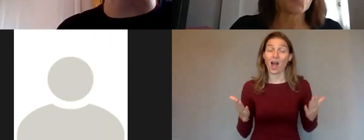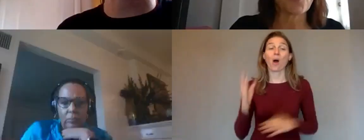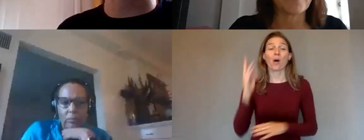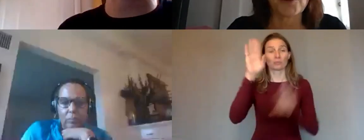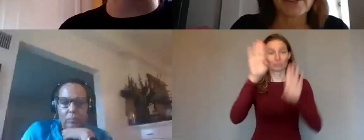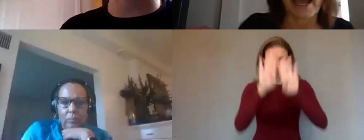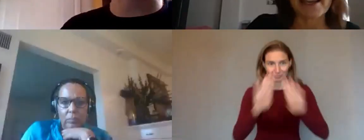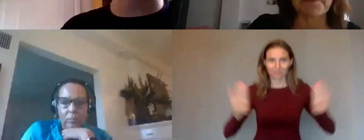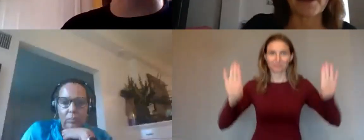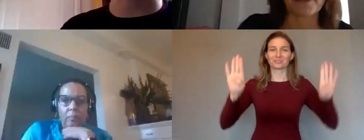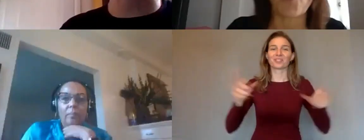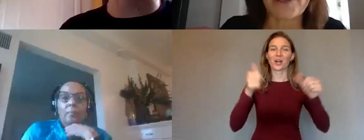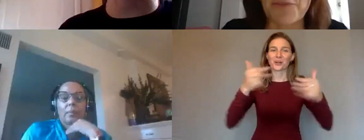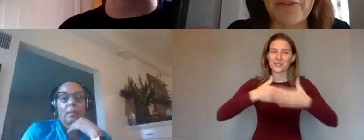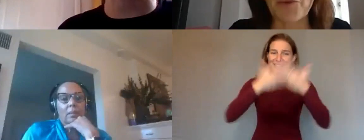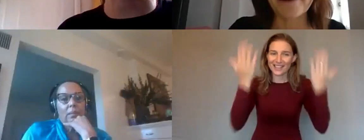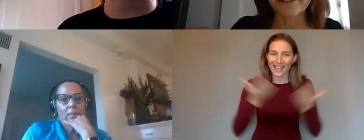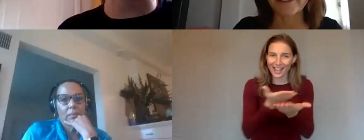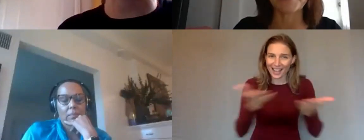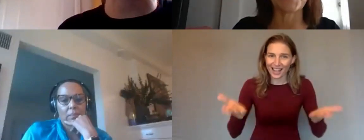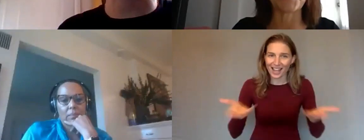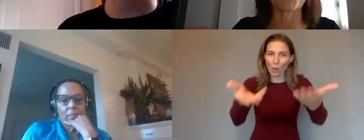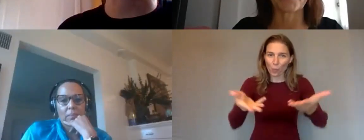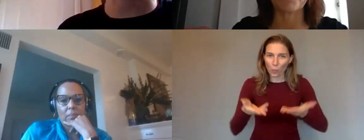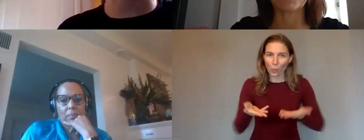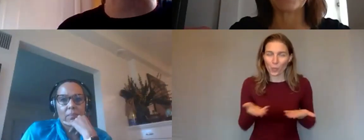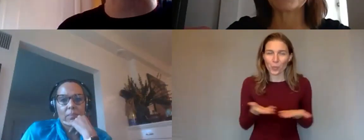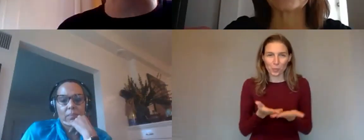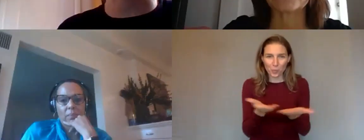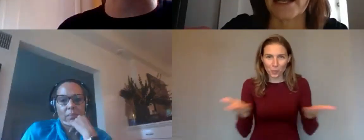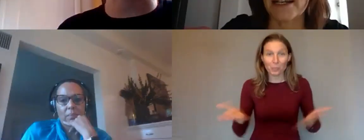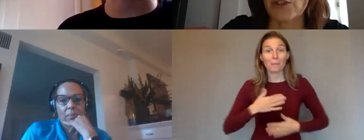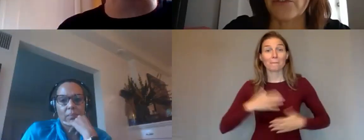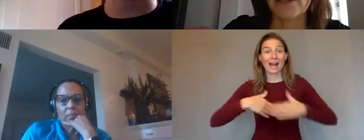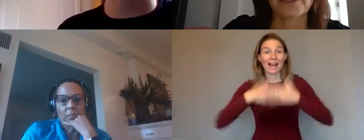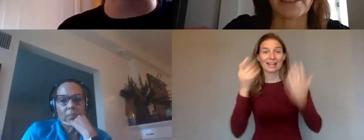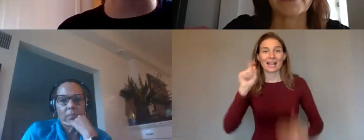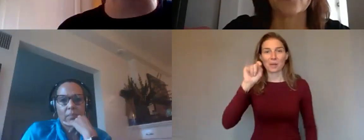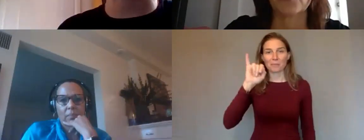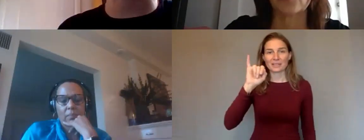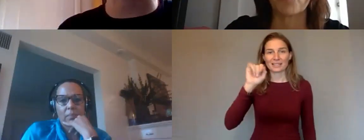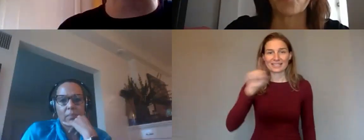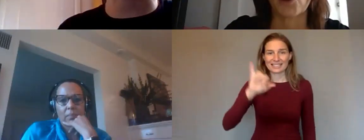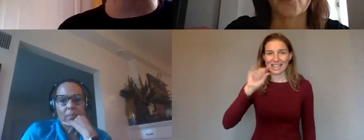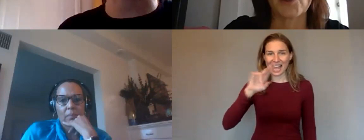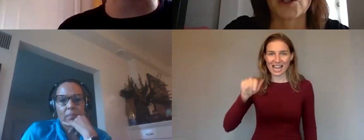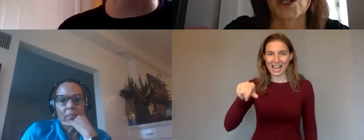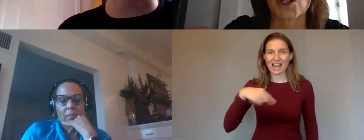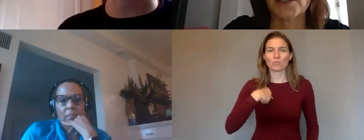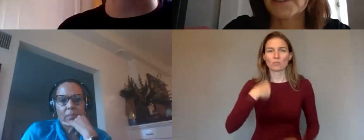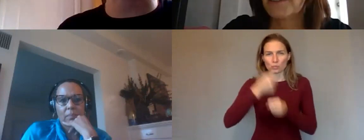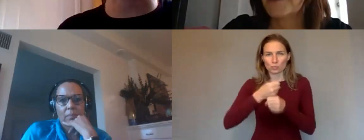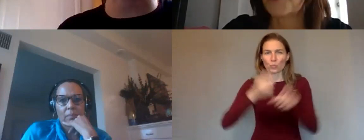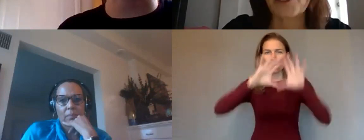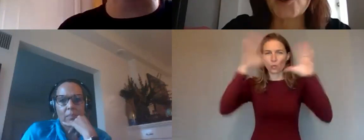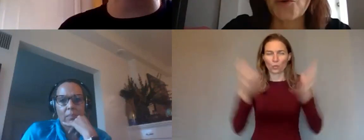of all, good day and welcome everyone. My name is Tiziana Oliva and I lead on the global work of Leonard